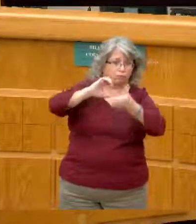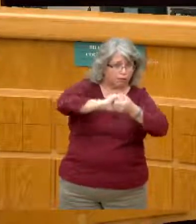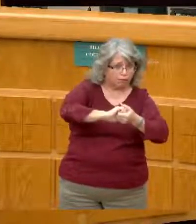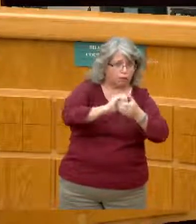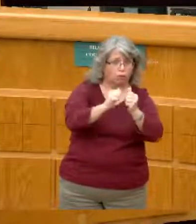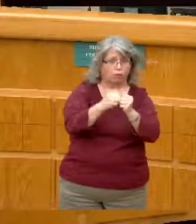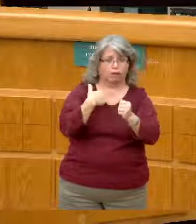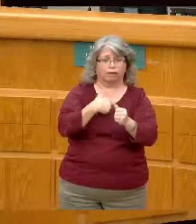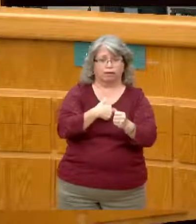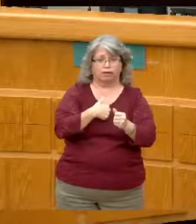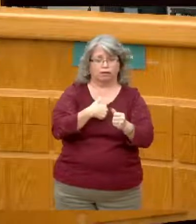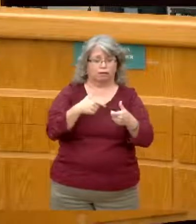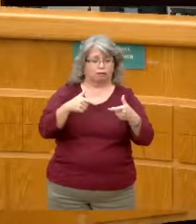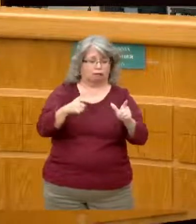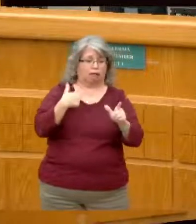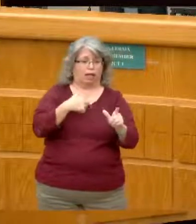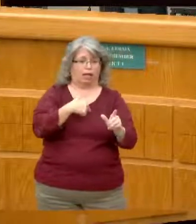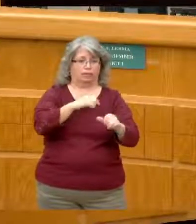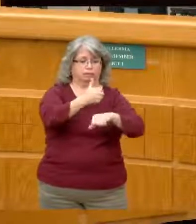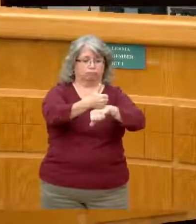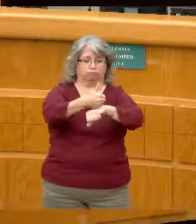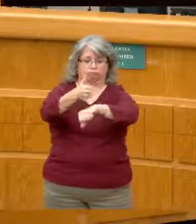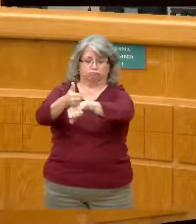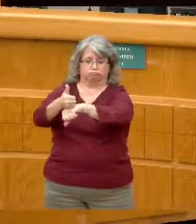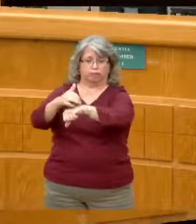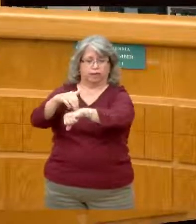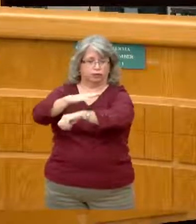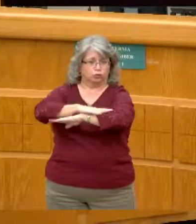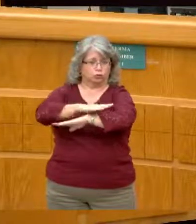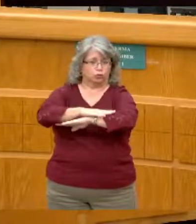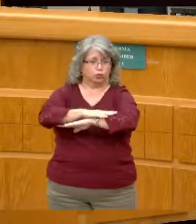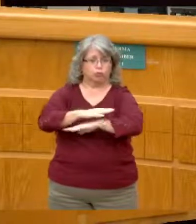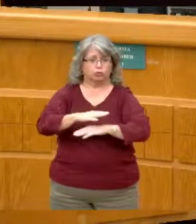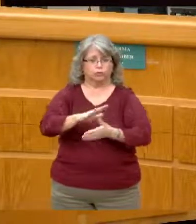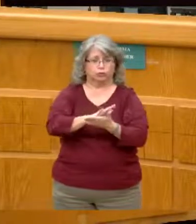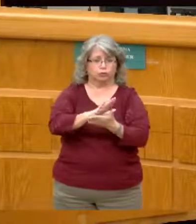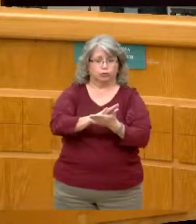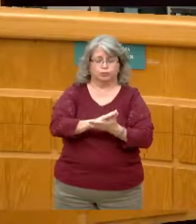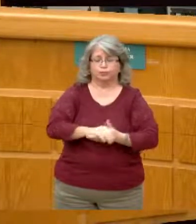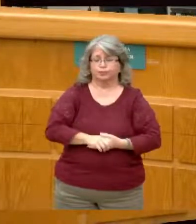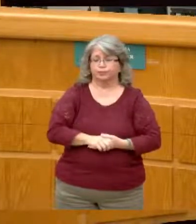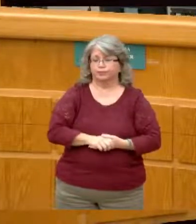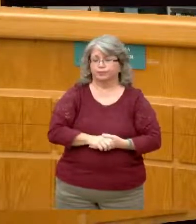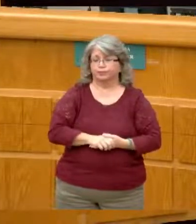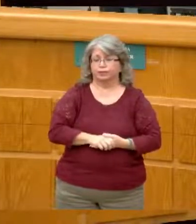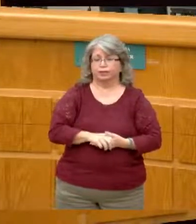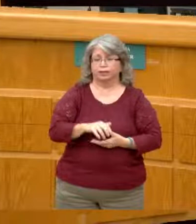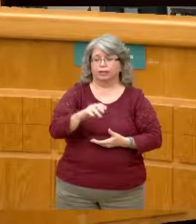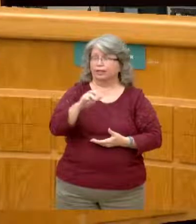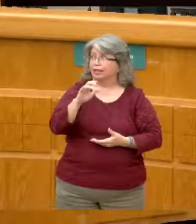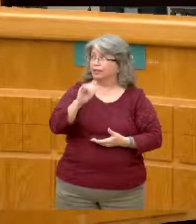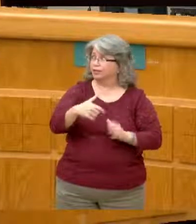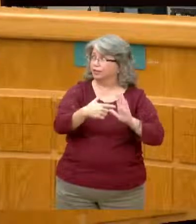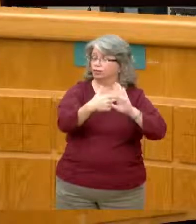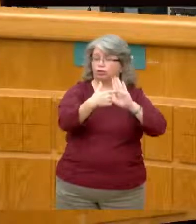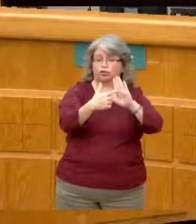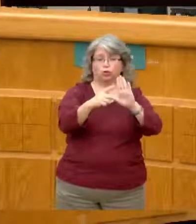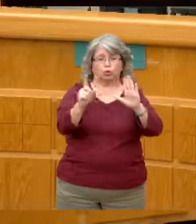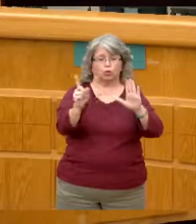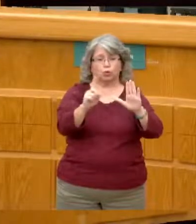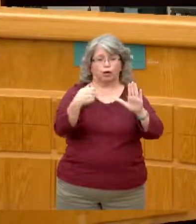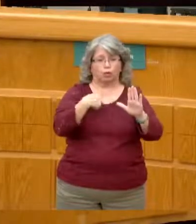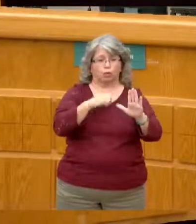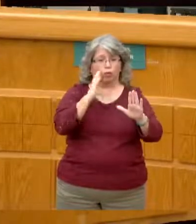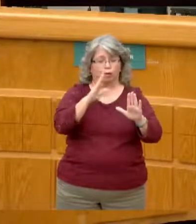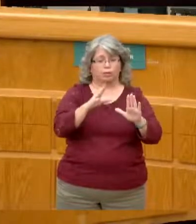school and make sure that their students are vaccinated. So this is a breakdown of where we're going to be. Typically,